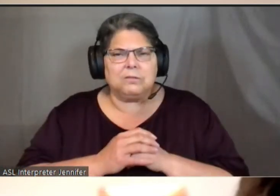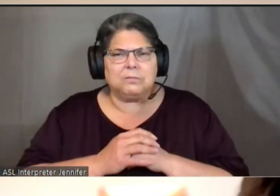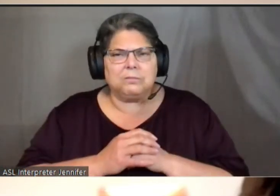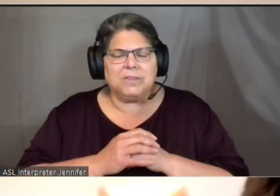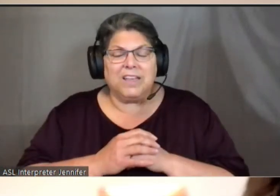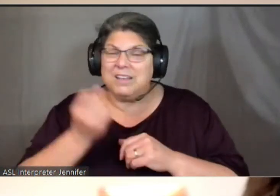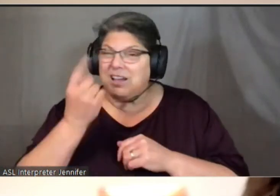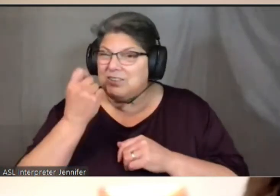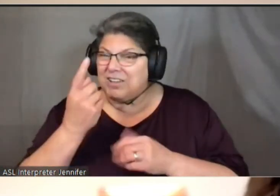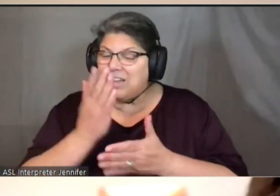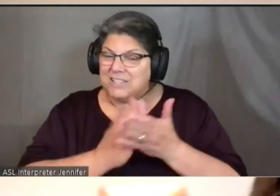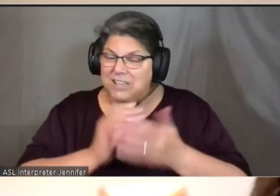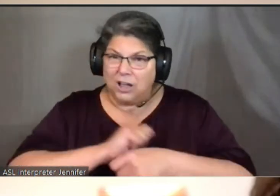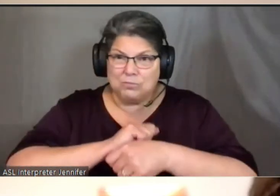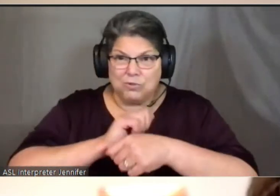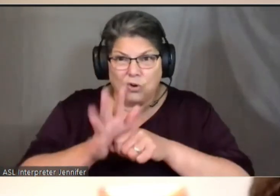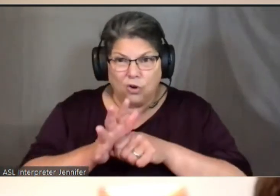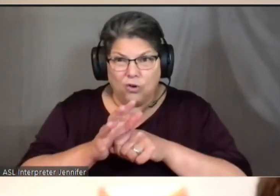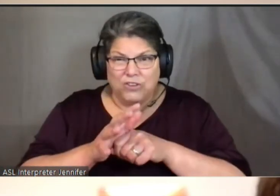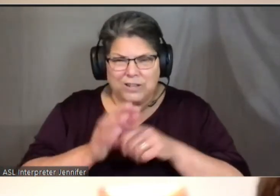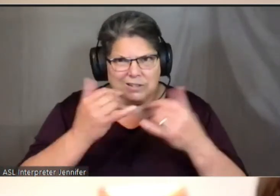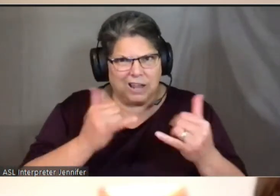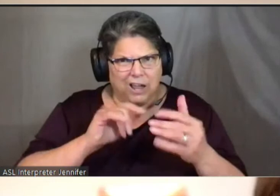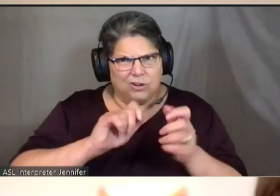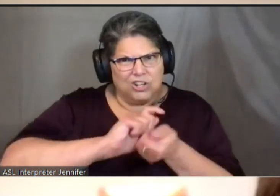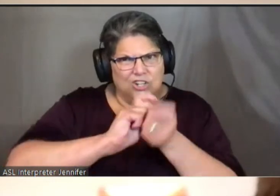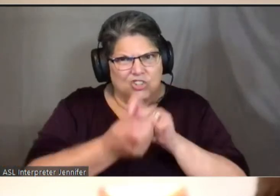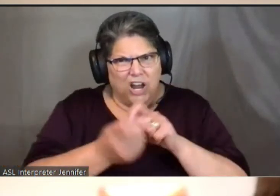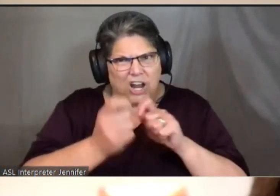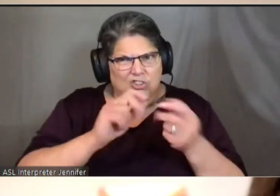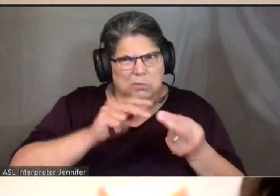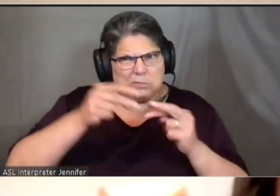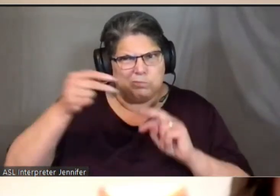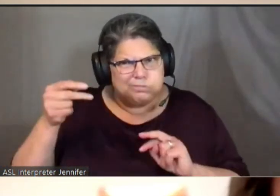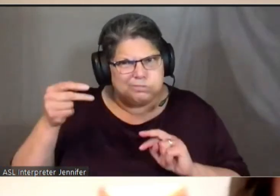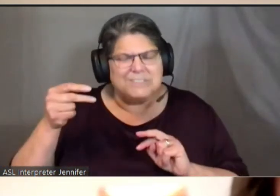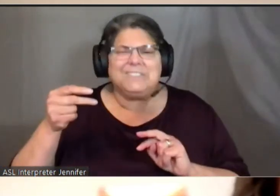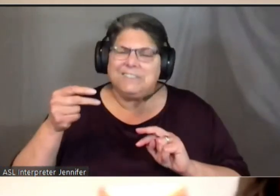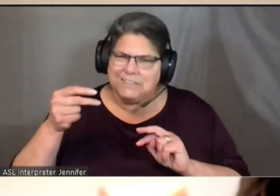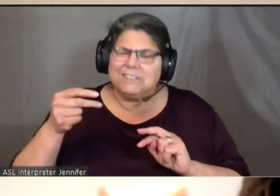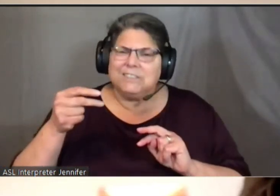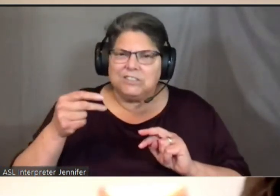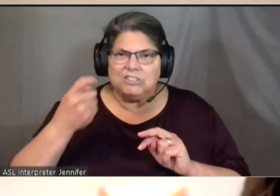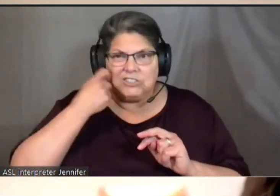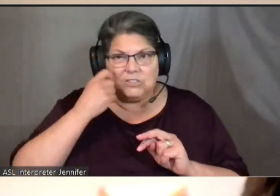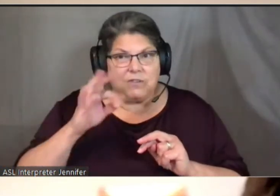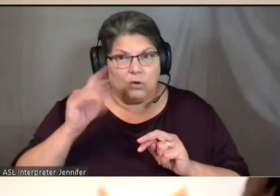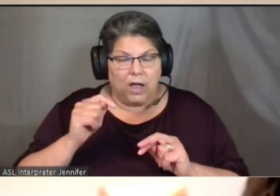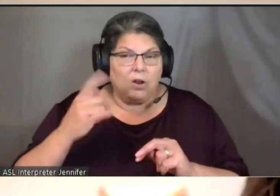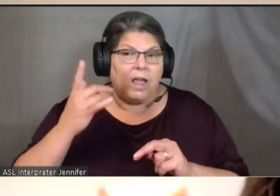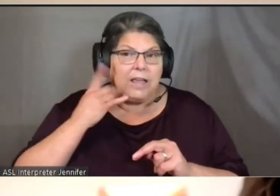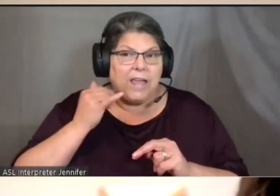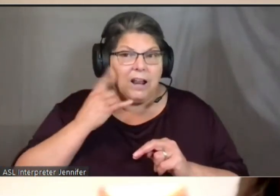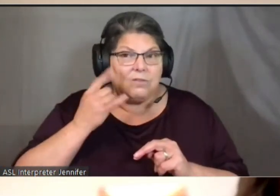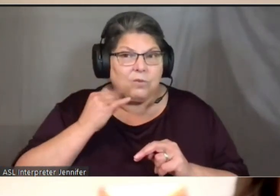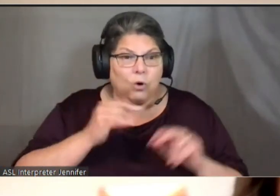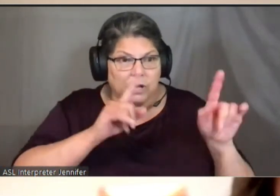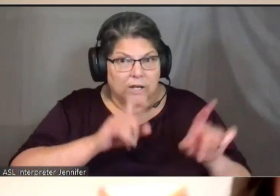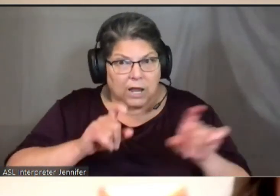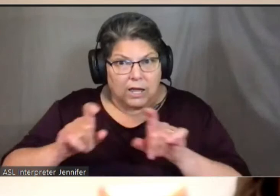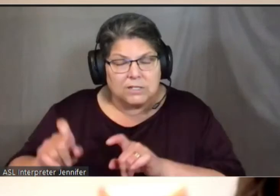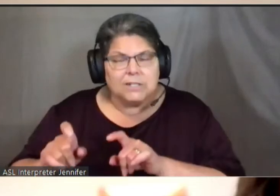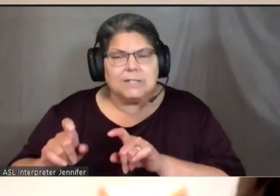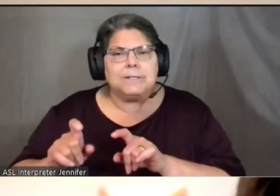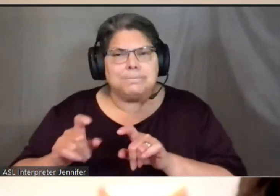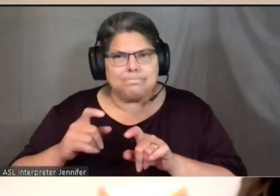important concern at this point. We just received notice that California surveillance testing has found